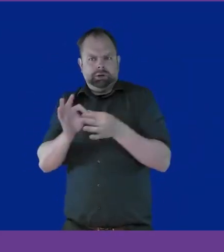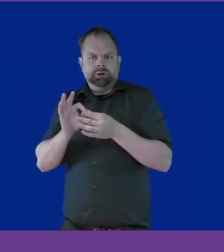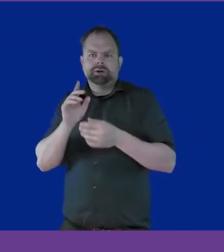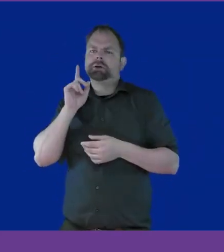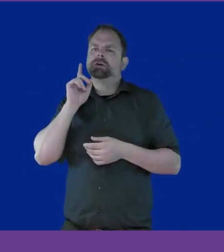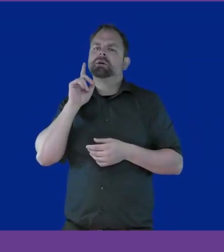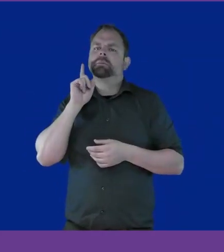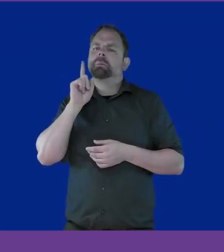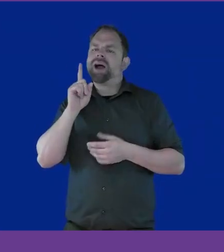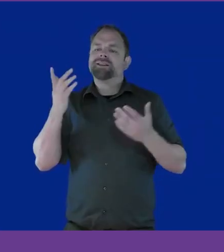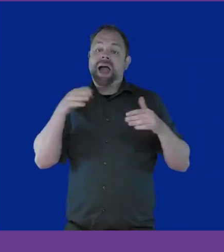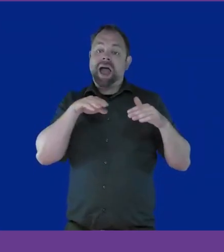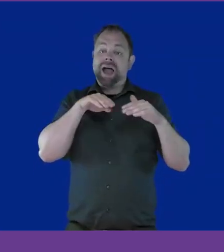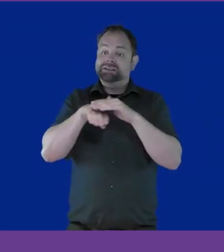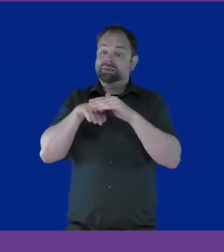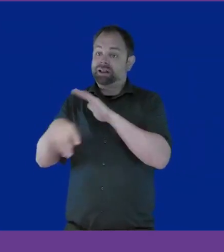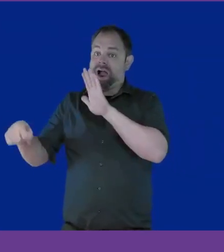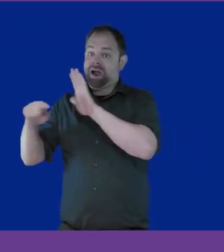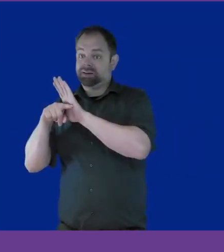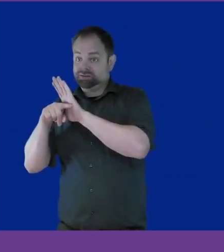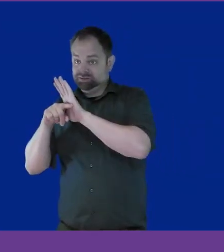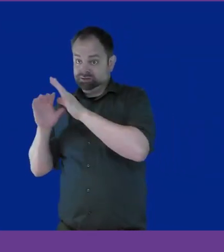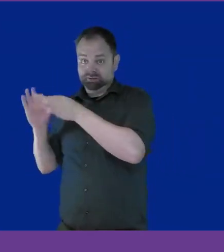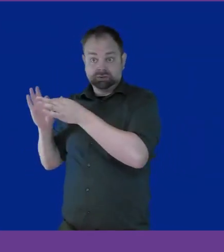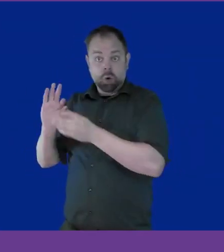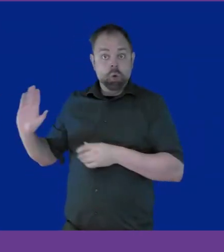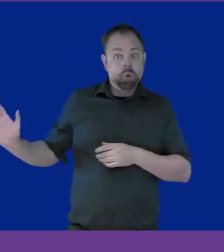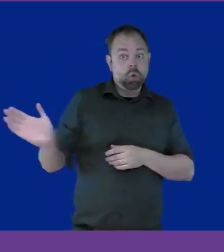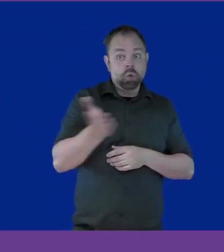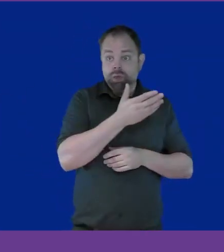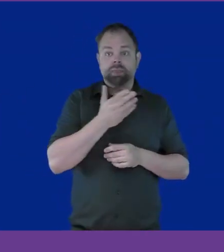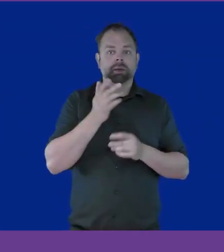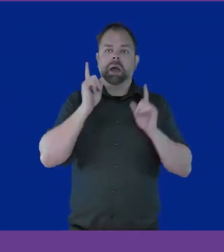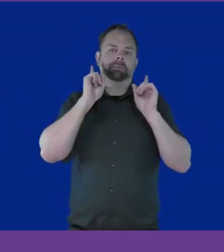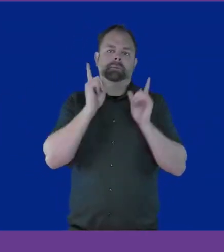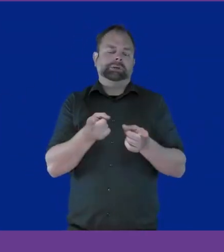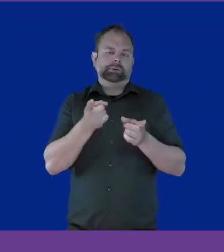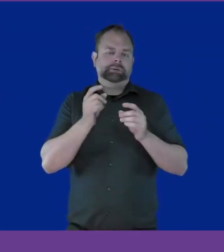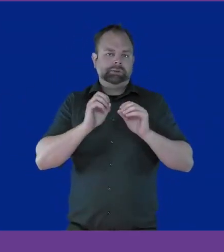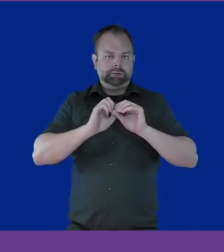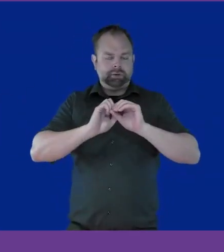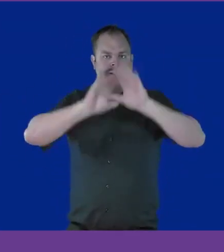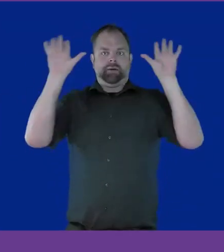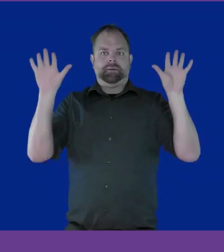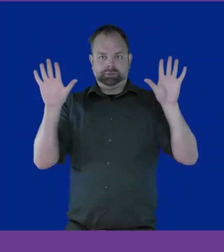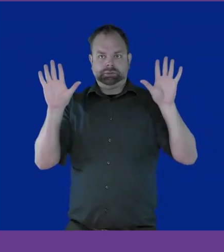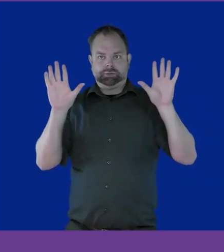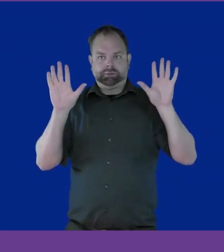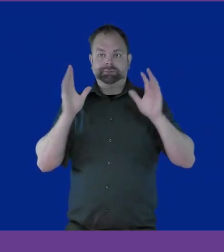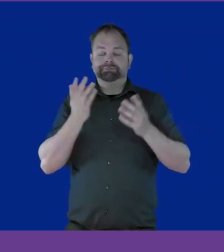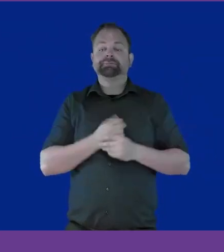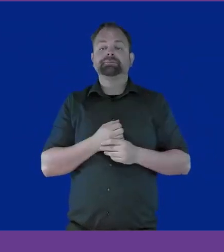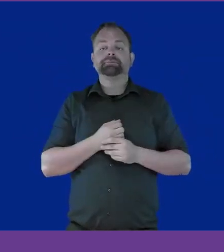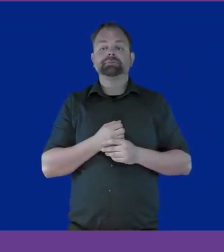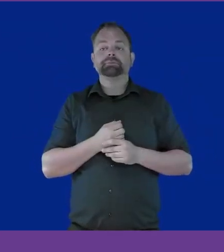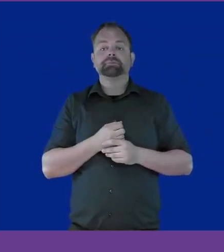which brings me to the interplay with other legal frameworks, is the specification in the mandate that is given to the